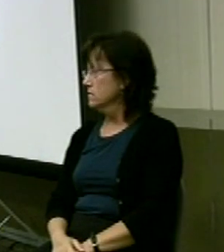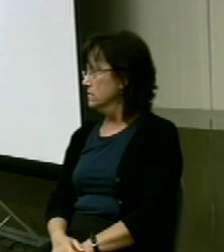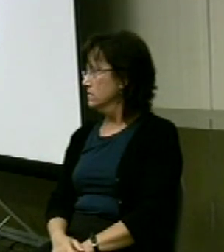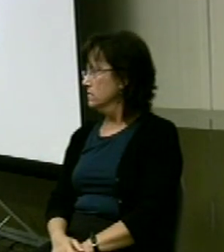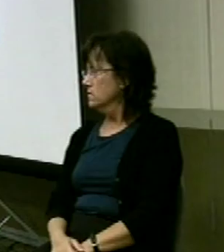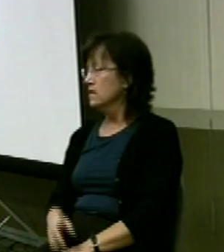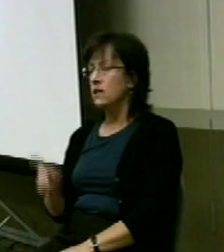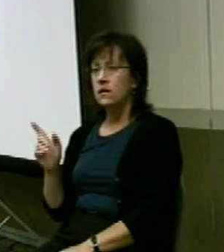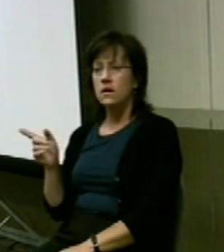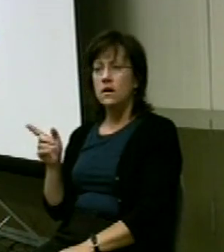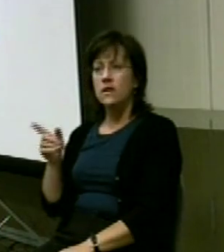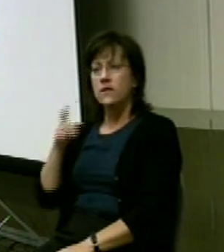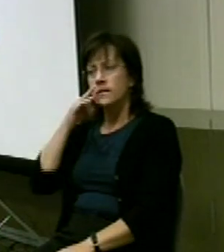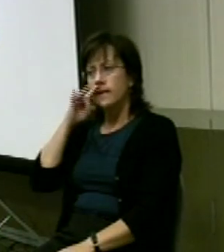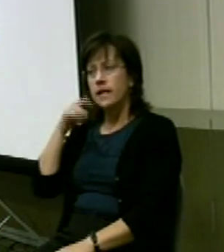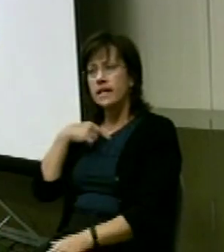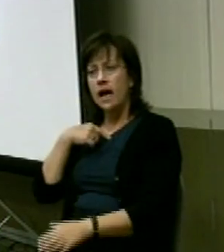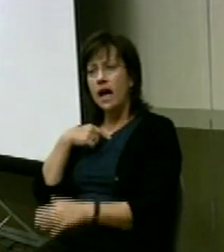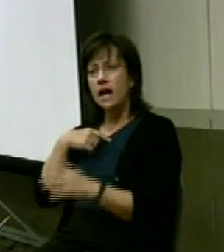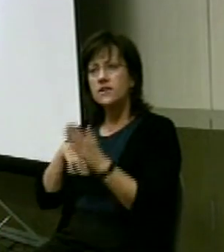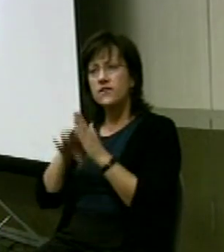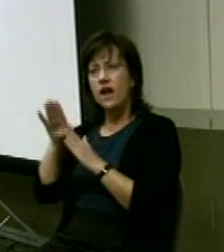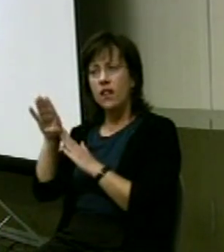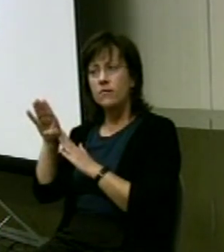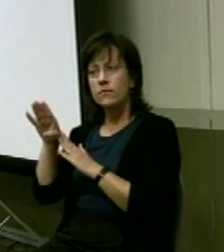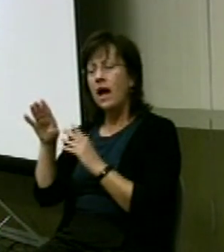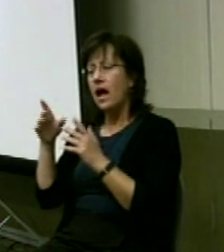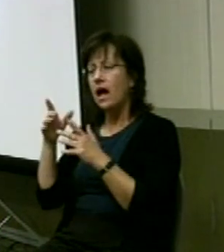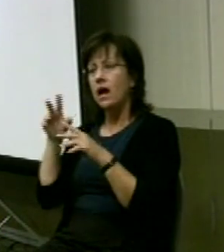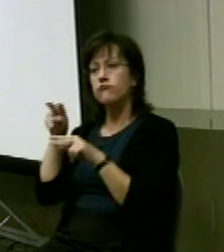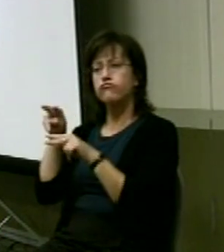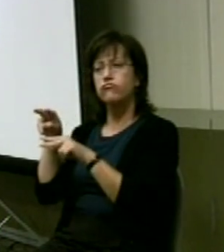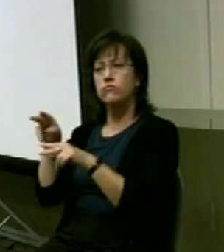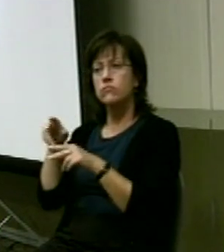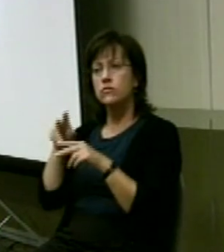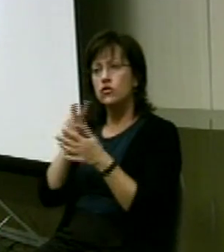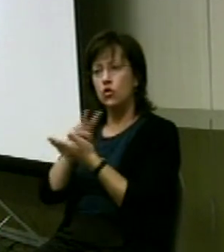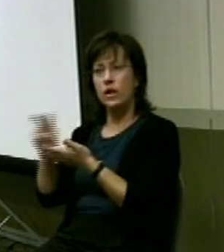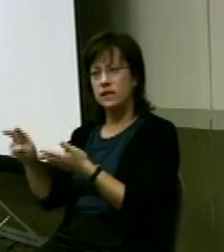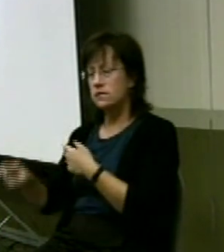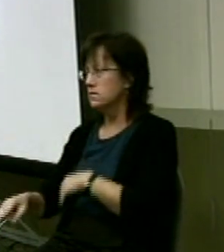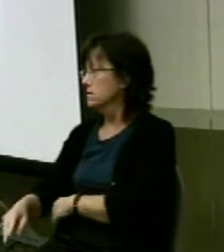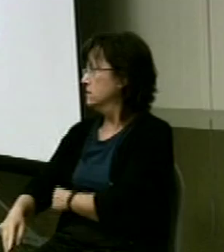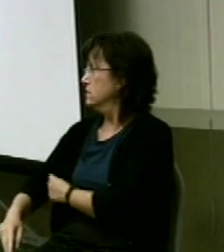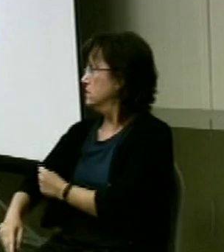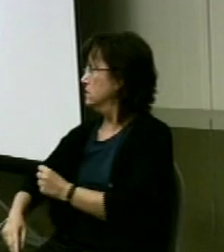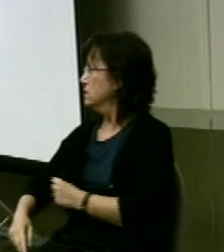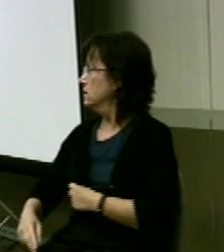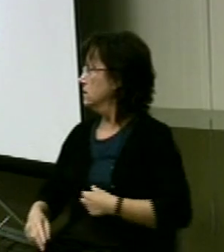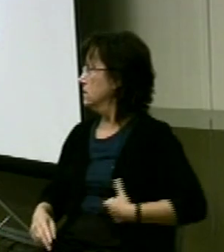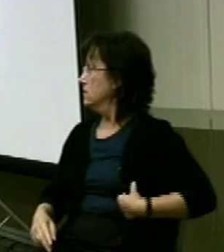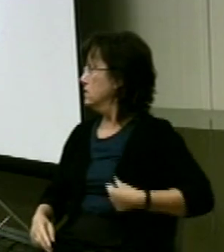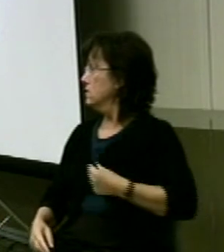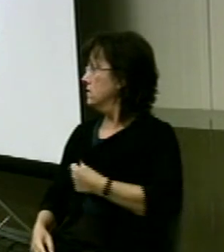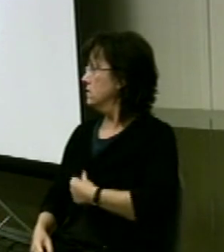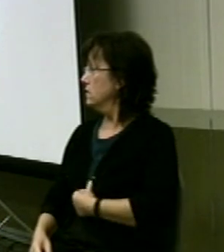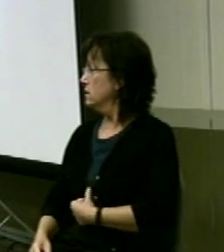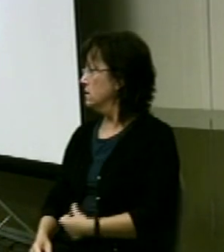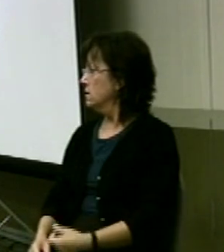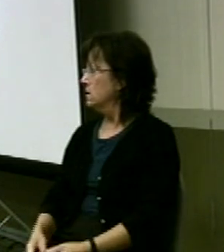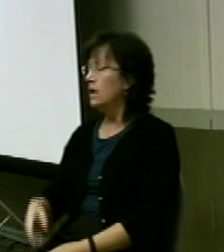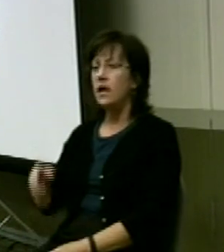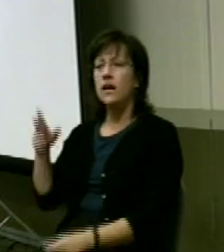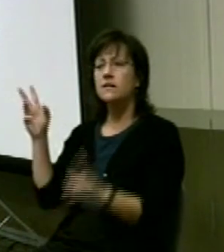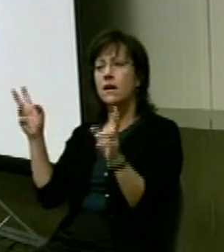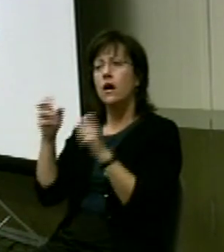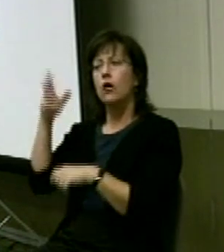So this is a kit I had to develop because we were tracking over 2 weeks. But it'll work just fine. Is it 2, ISRC 2? Data 2?